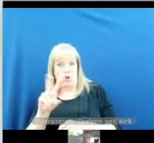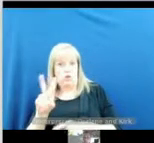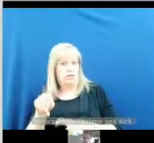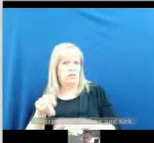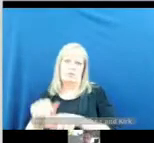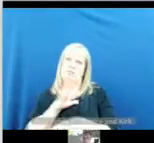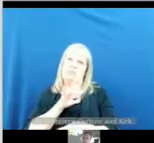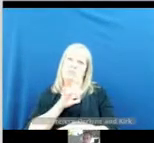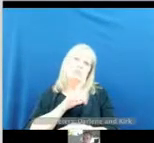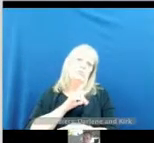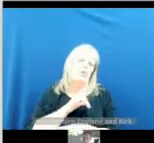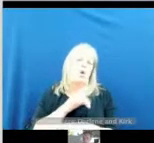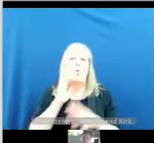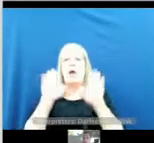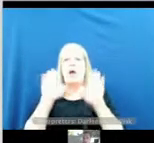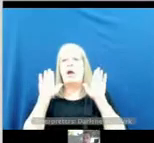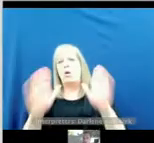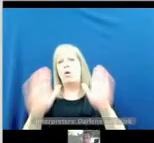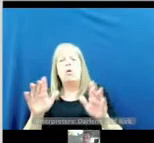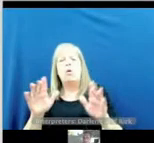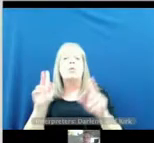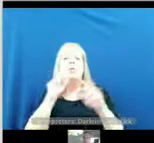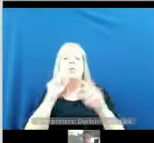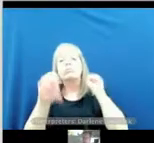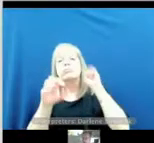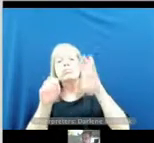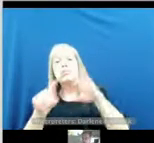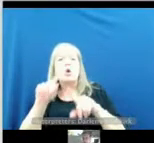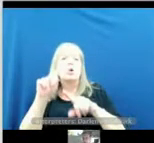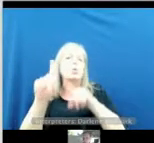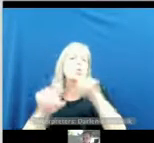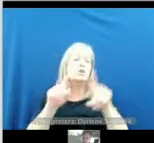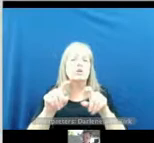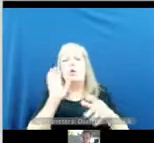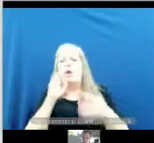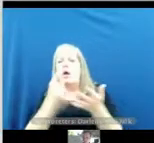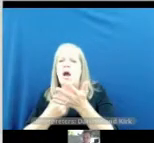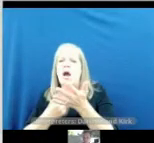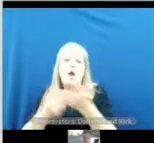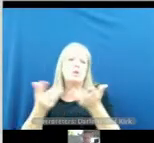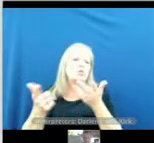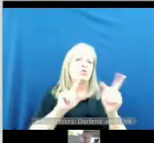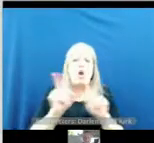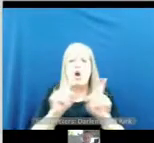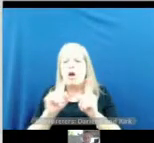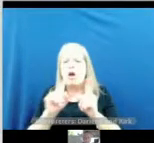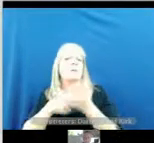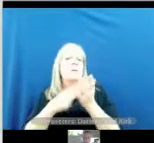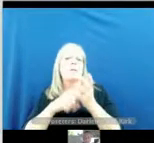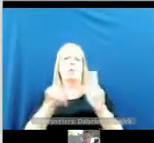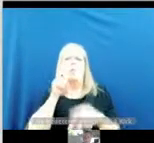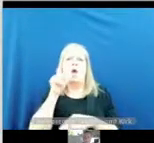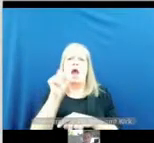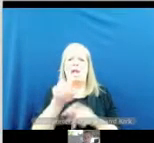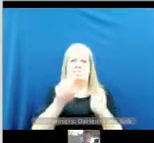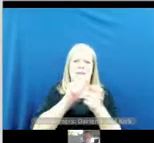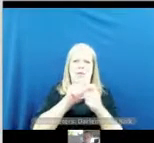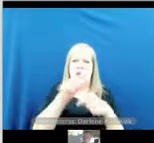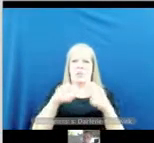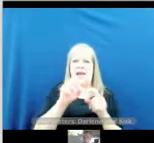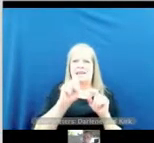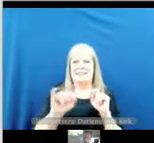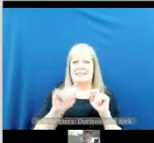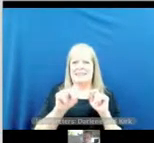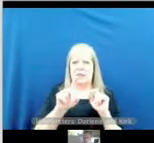will post questions specific about, sometimes it's syndrome specific, saying I just learned about this condition, I don't know